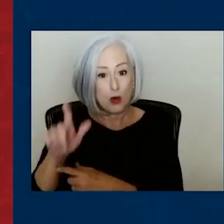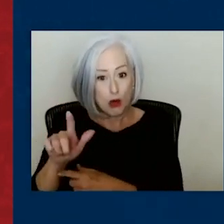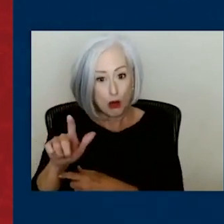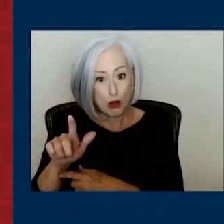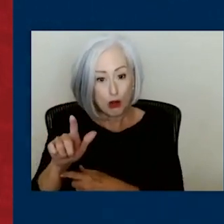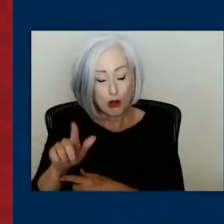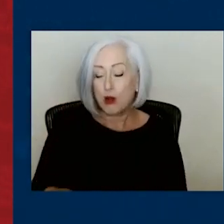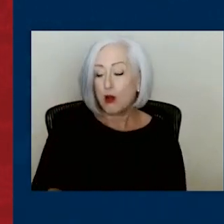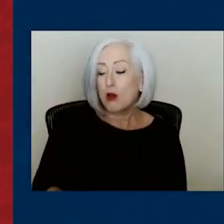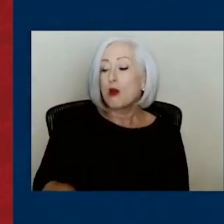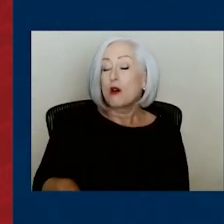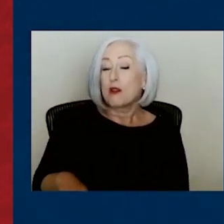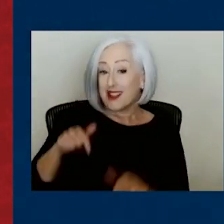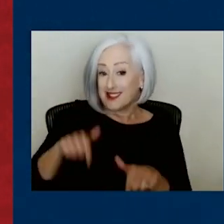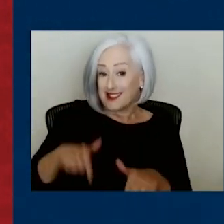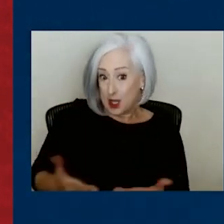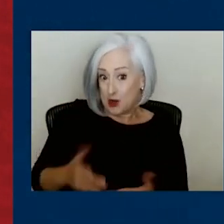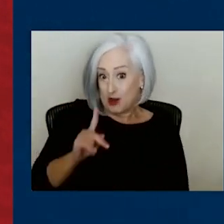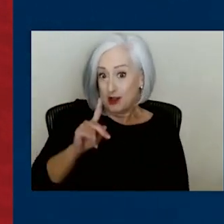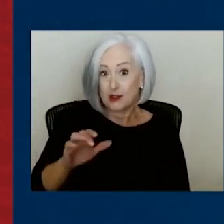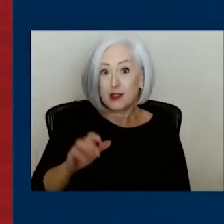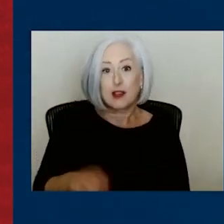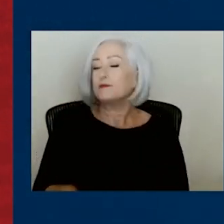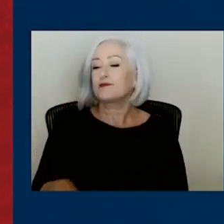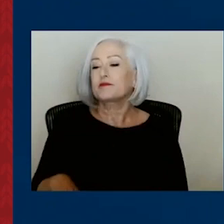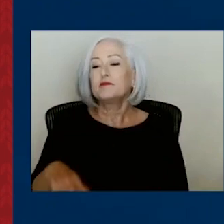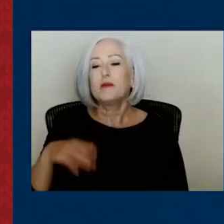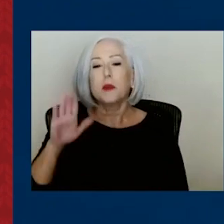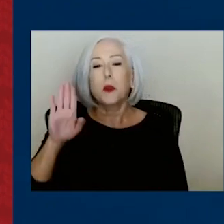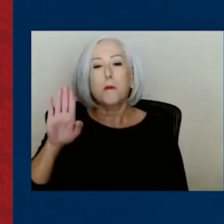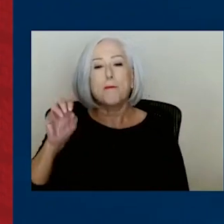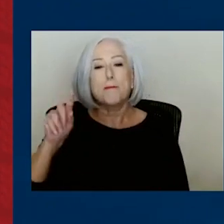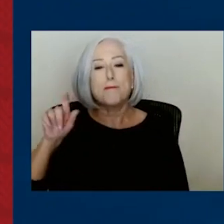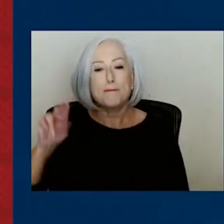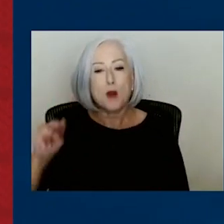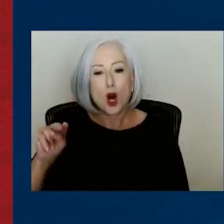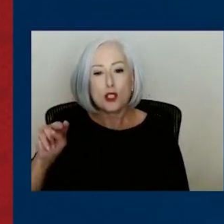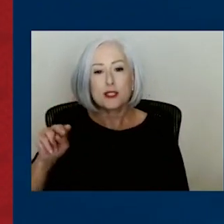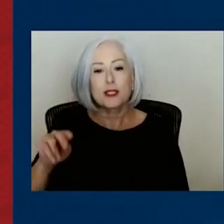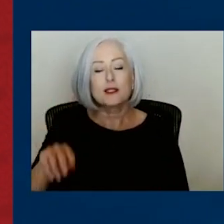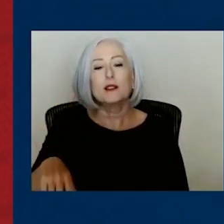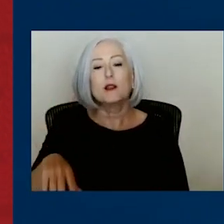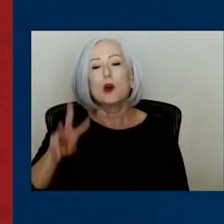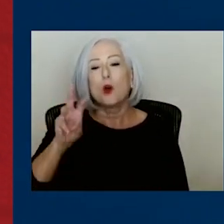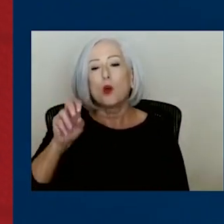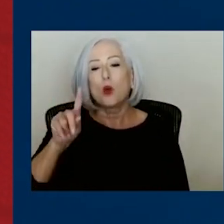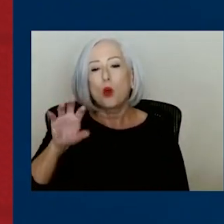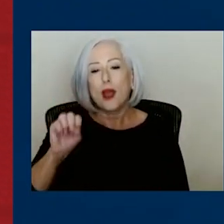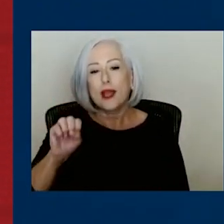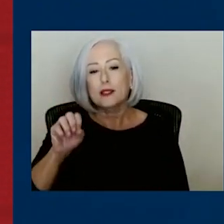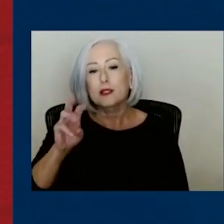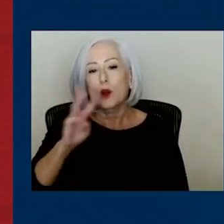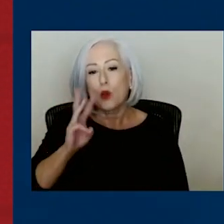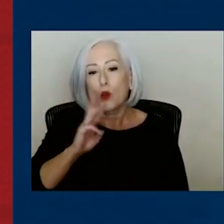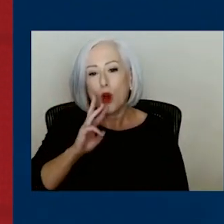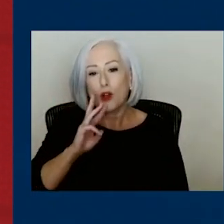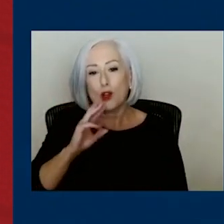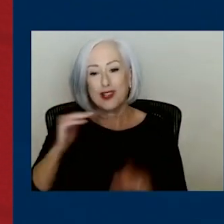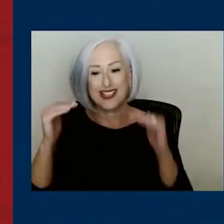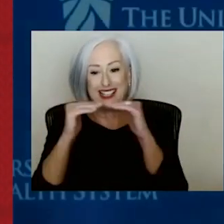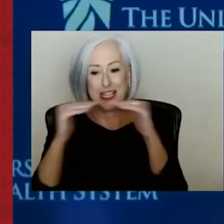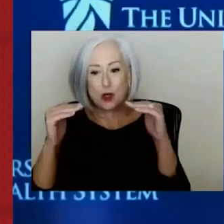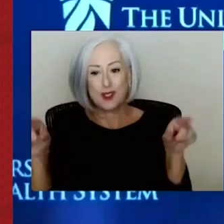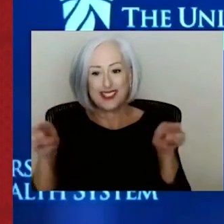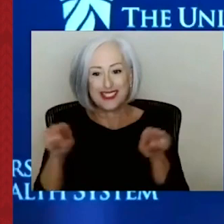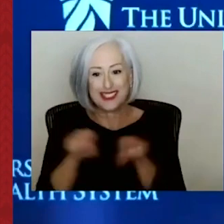of wastewater positive for COVID-19 is the same as it was at the peak of the Omicron crisis in